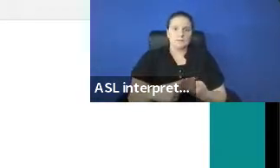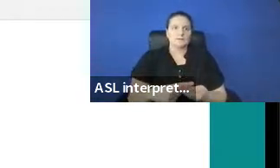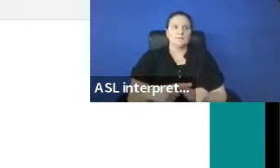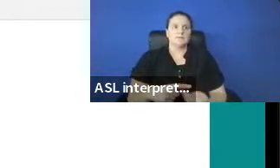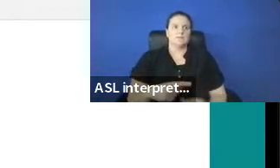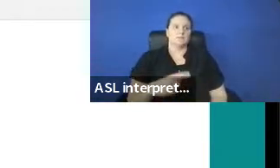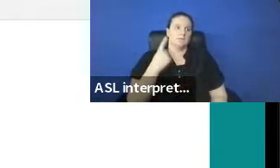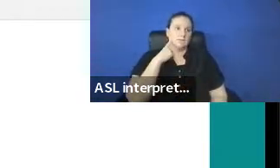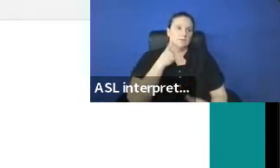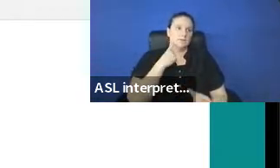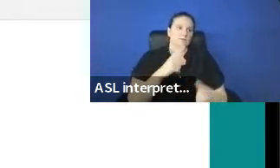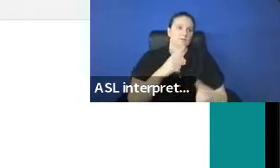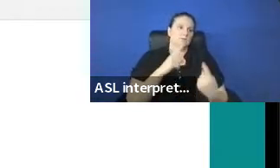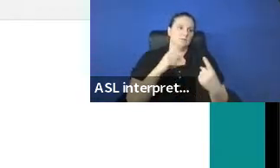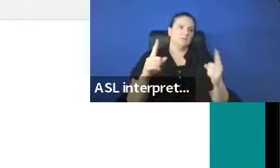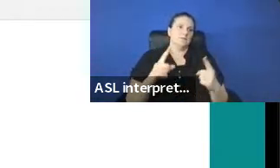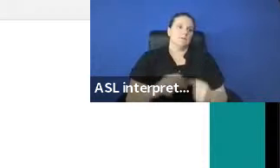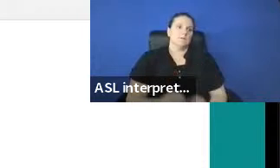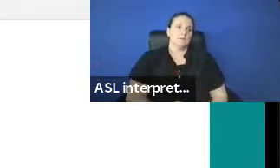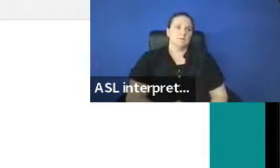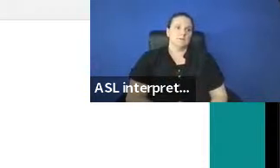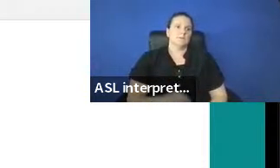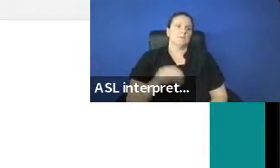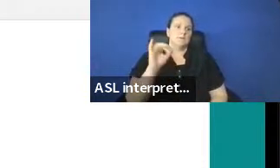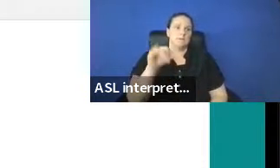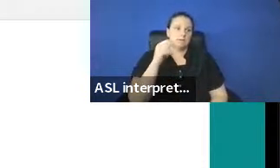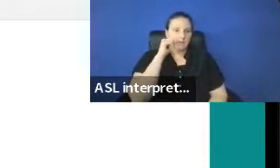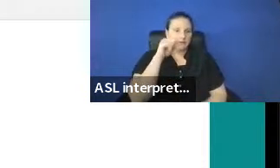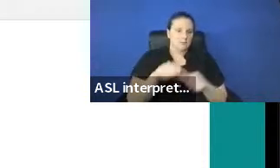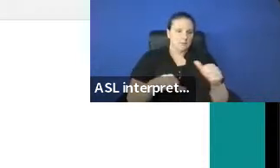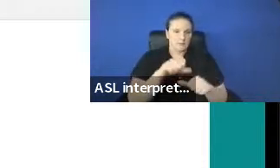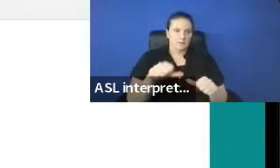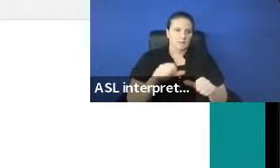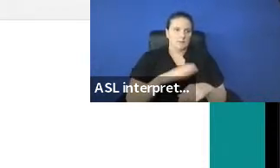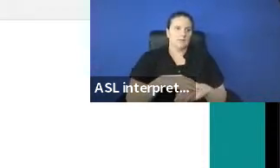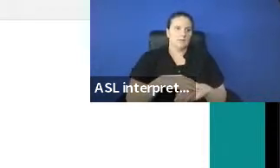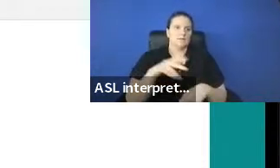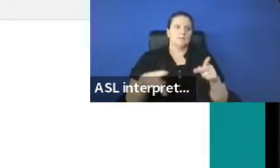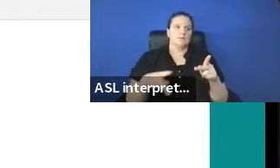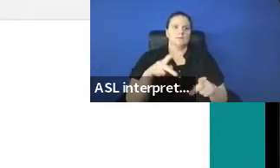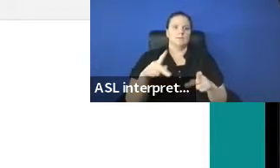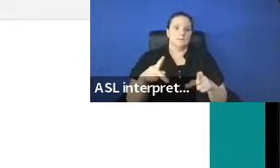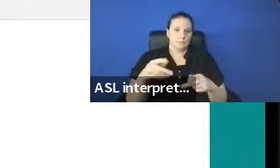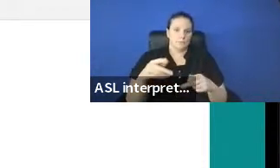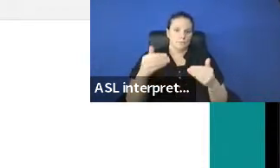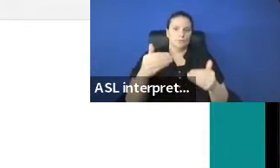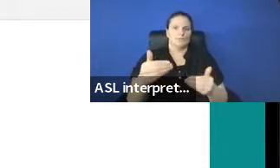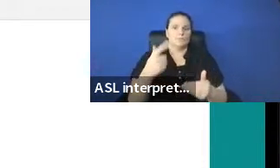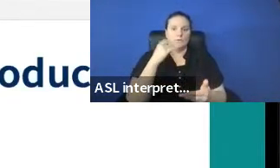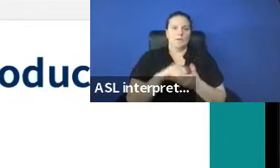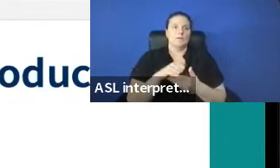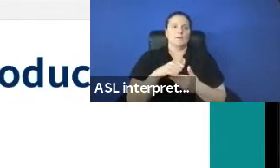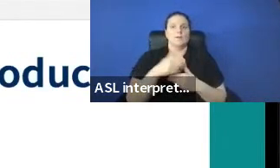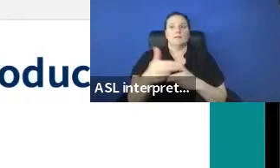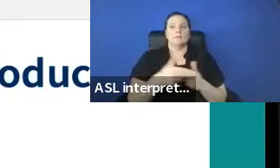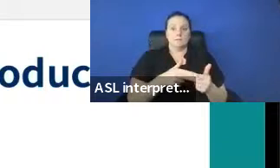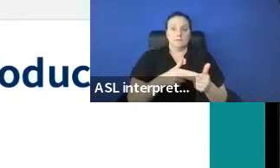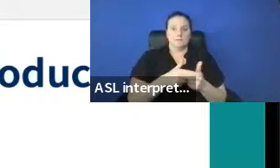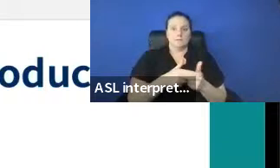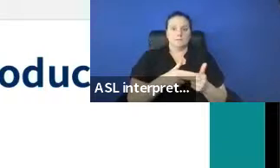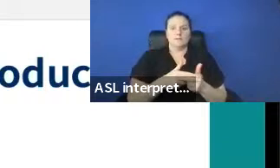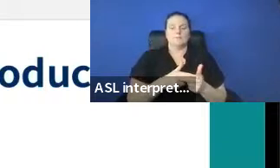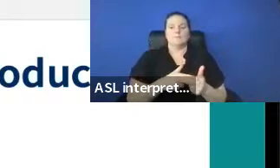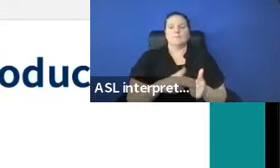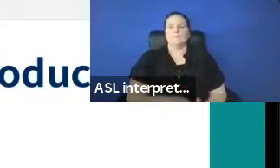respectful of each other and the folks going forward. The next slide is our the